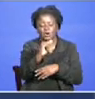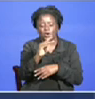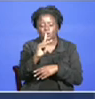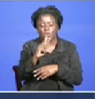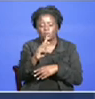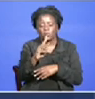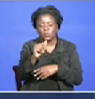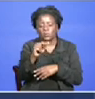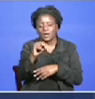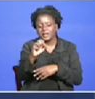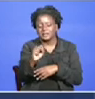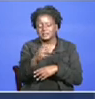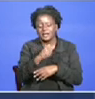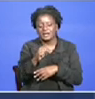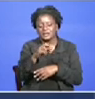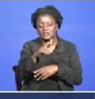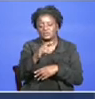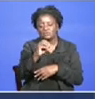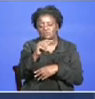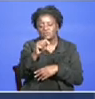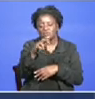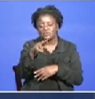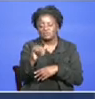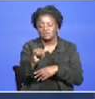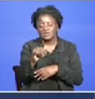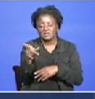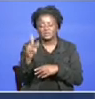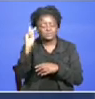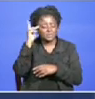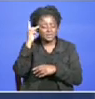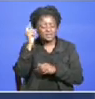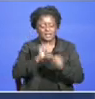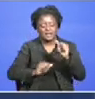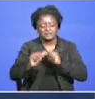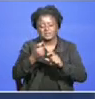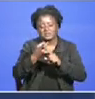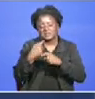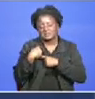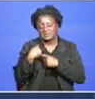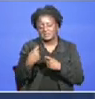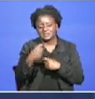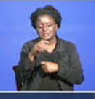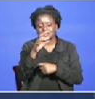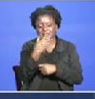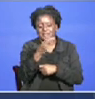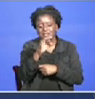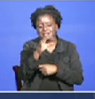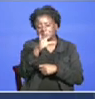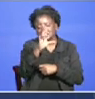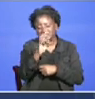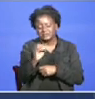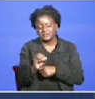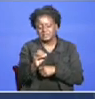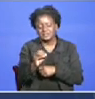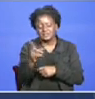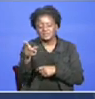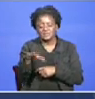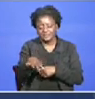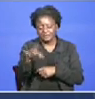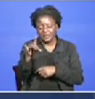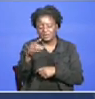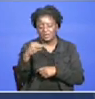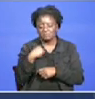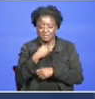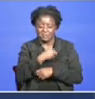community and political activist from the 70s, he's a founding member of the governing Free National Movement. Mr. Smith has served the